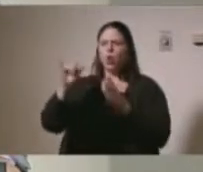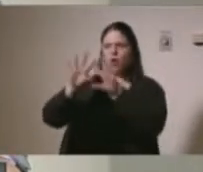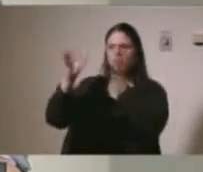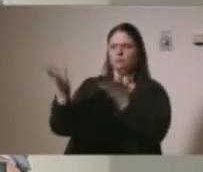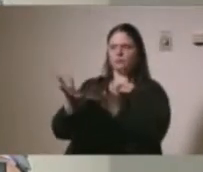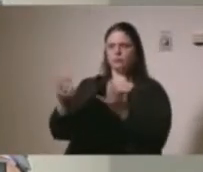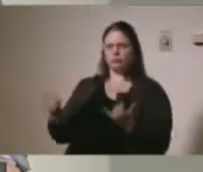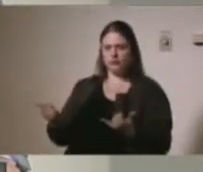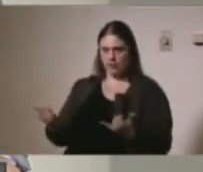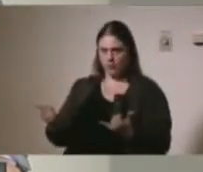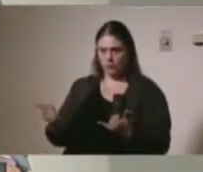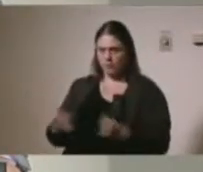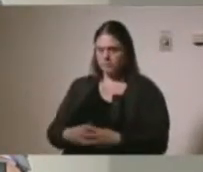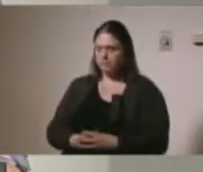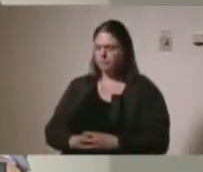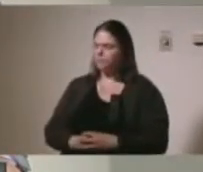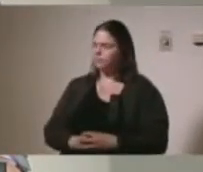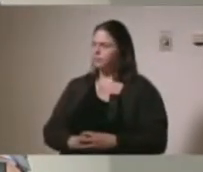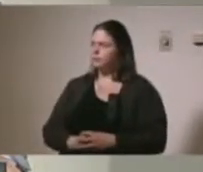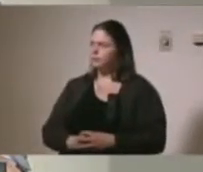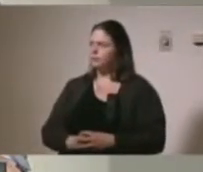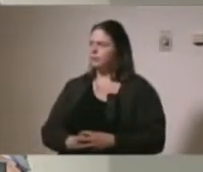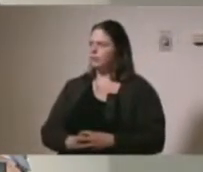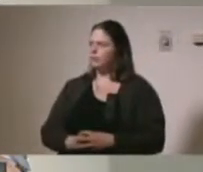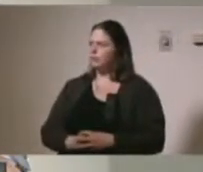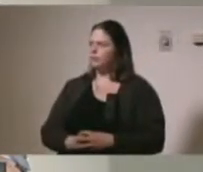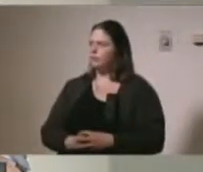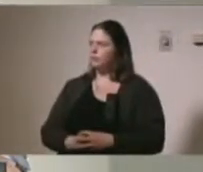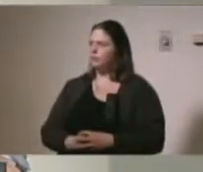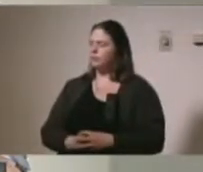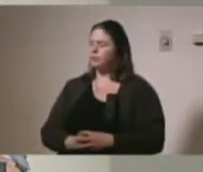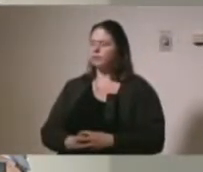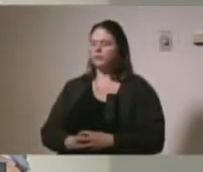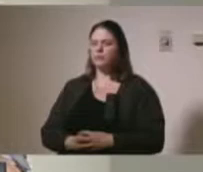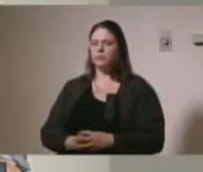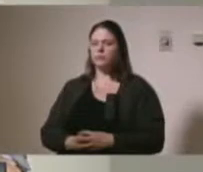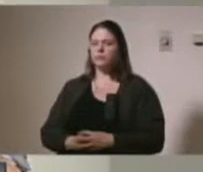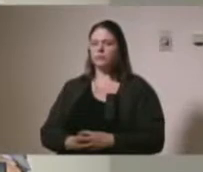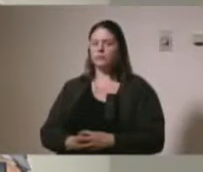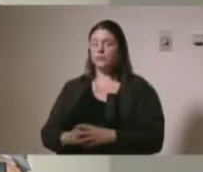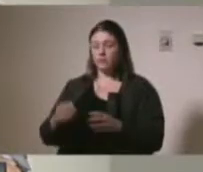to very quickly go over the events that